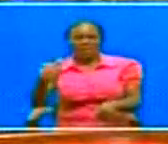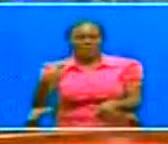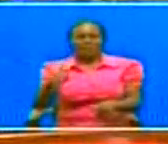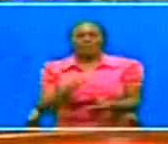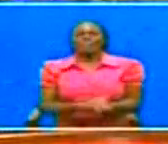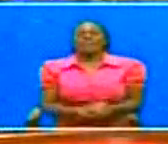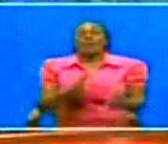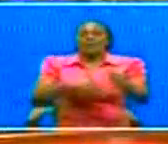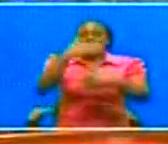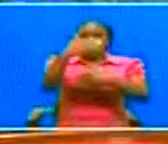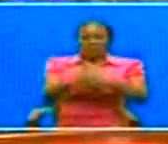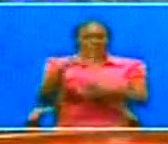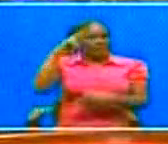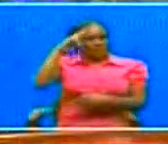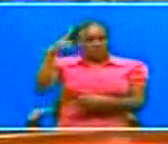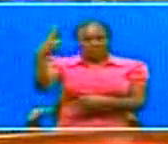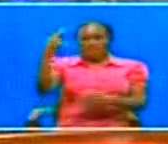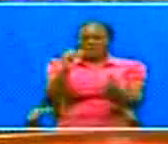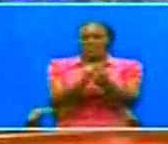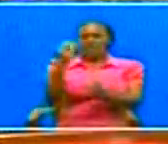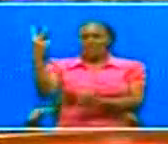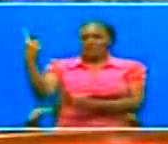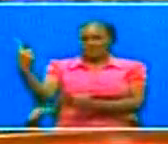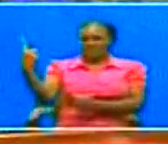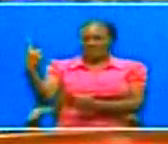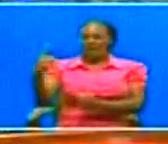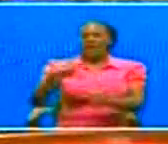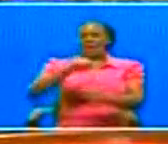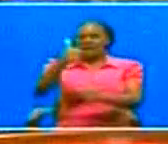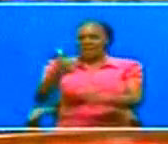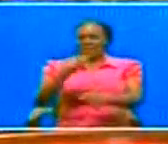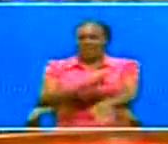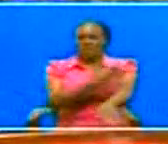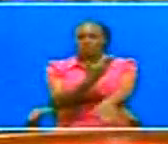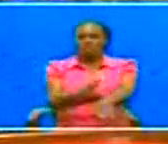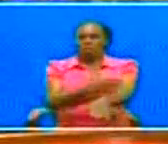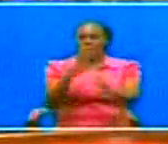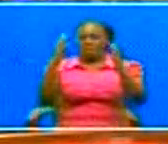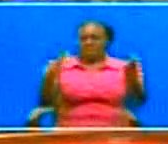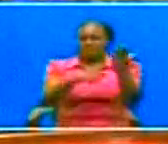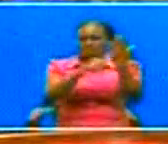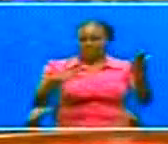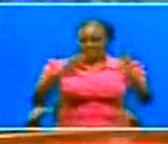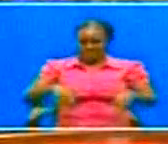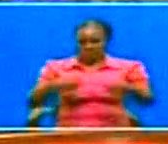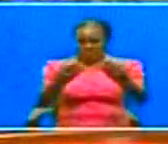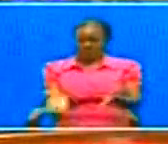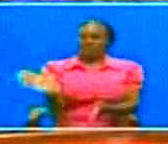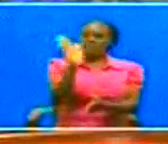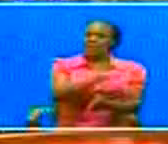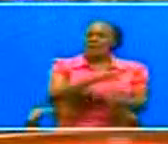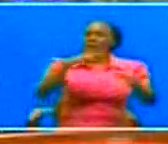hit. After that, My Reason, 2011. Another big hit. Now, she's giving back in the